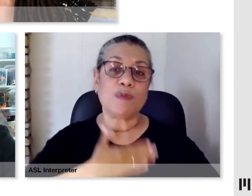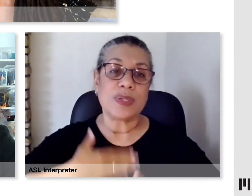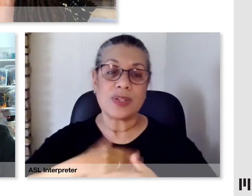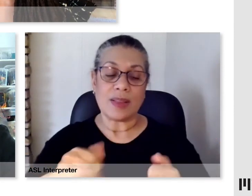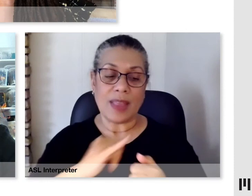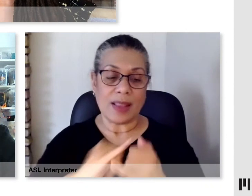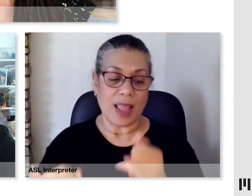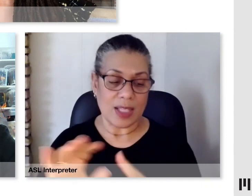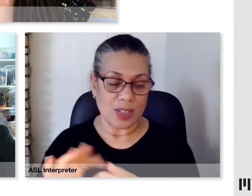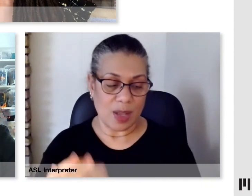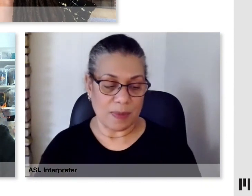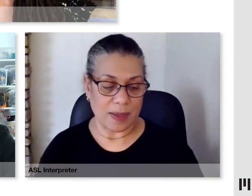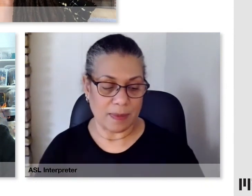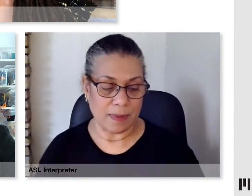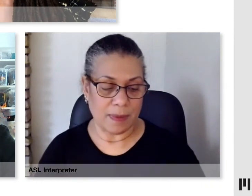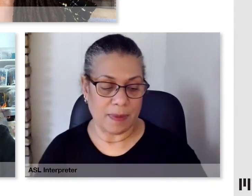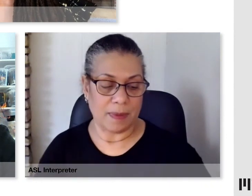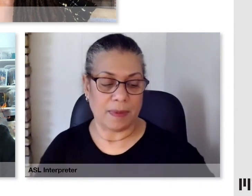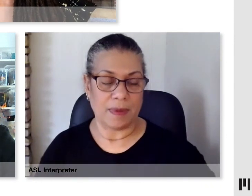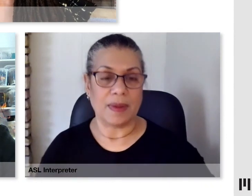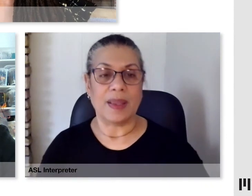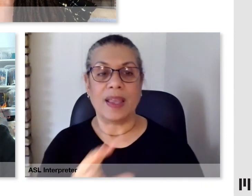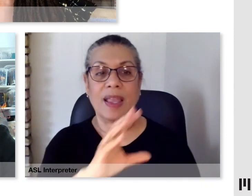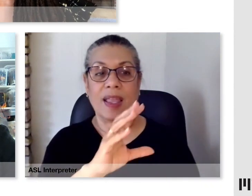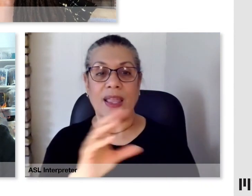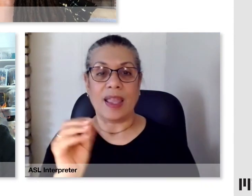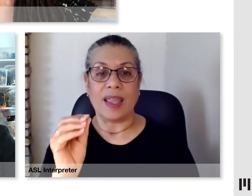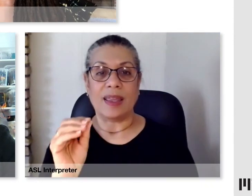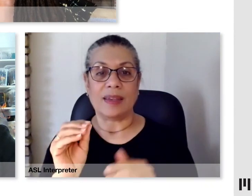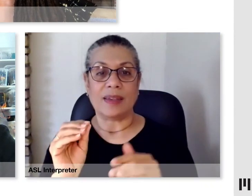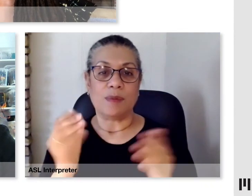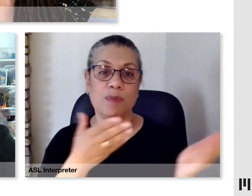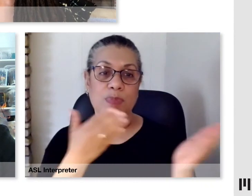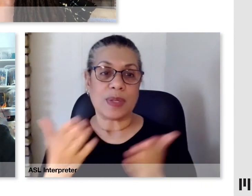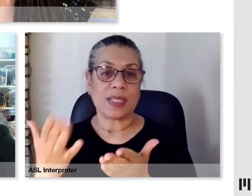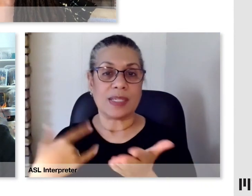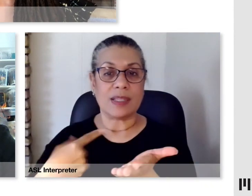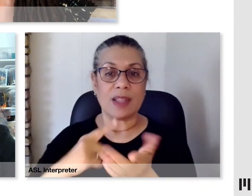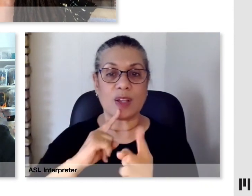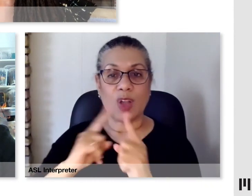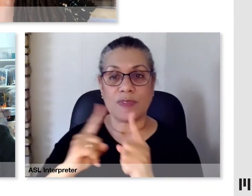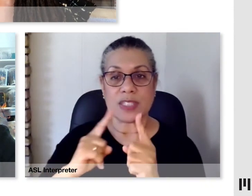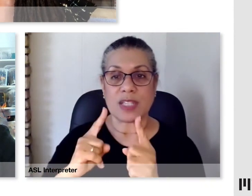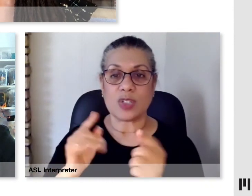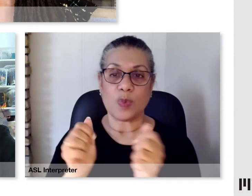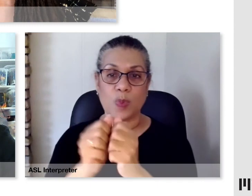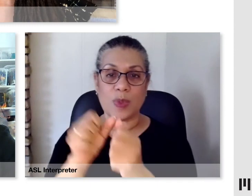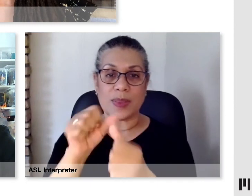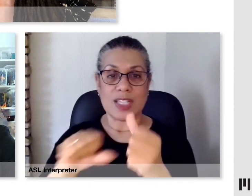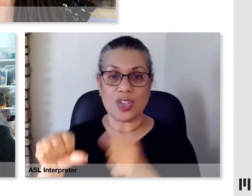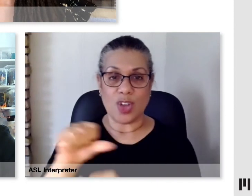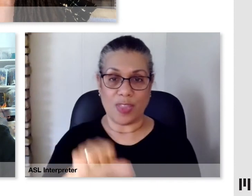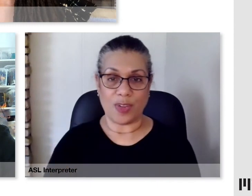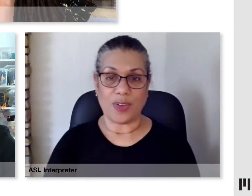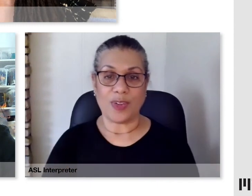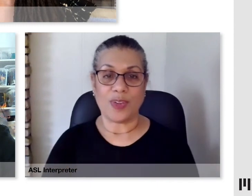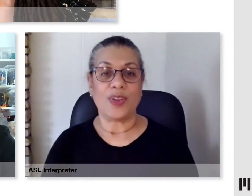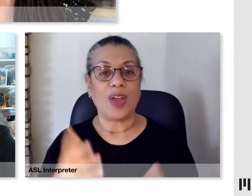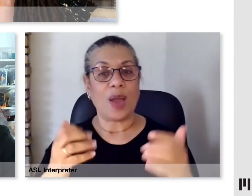in terms of bringing the different ideas into conversation with one another. I would like just to welcome